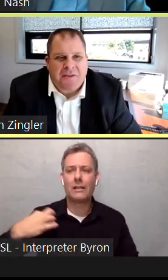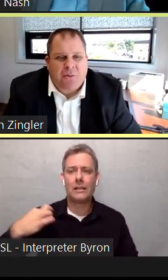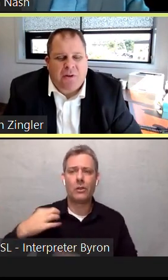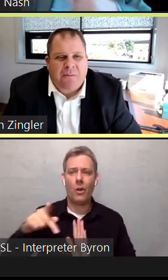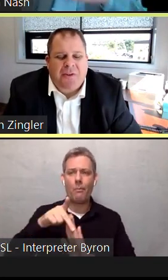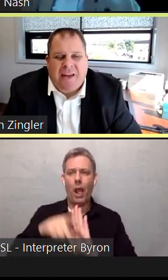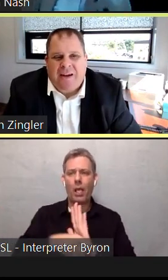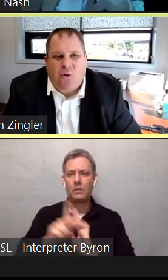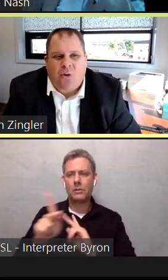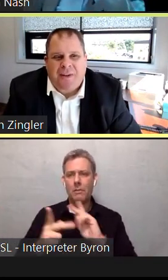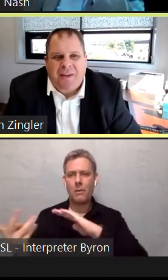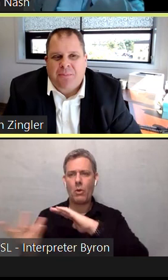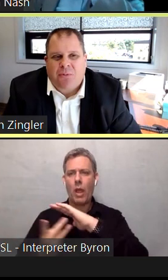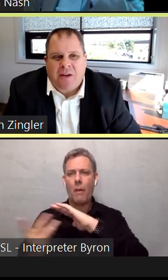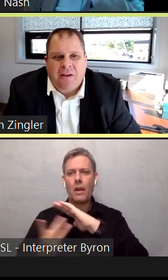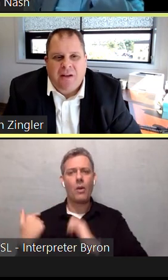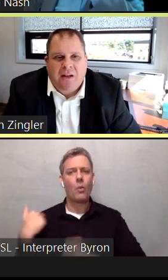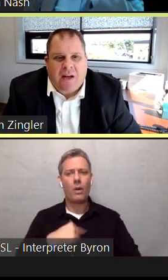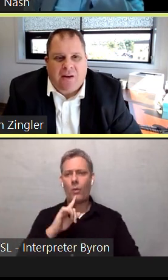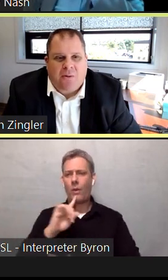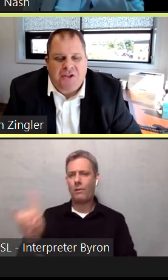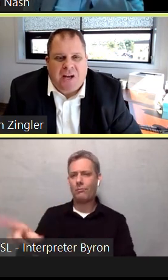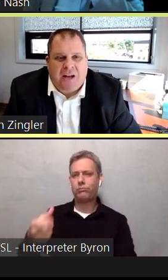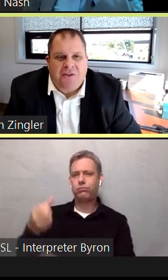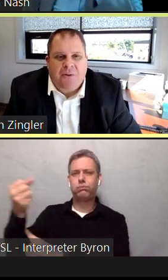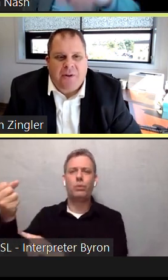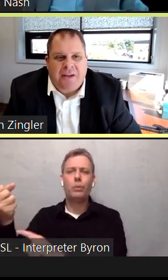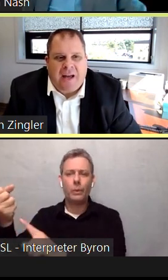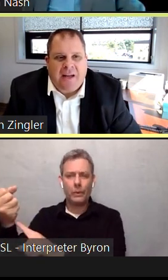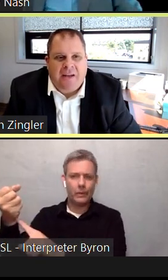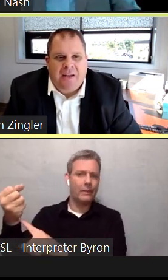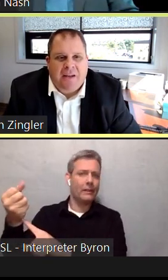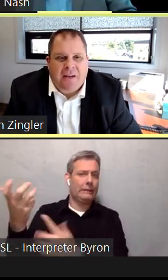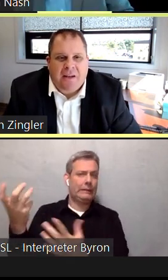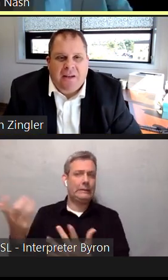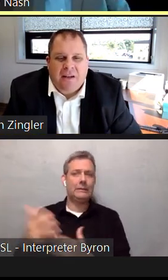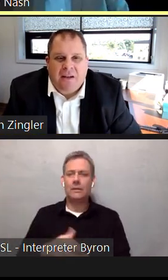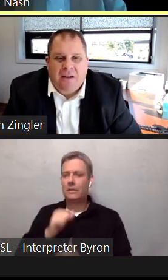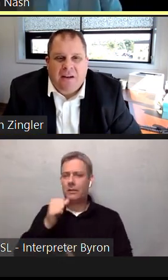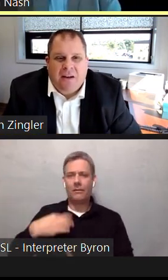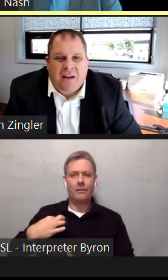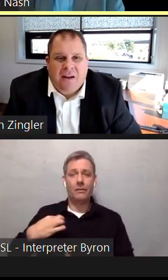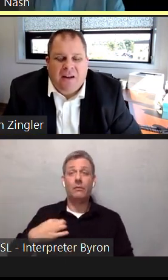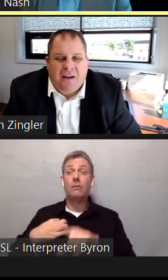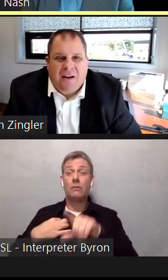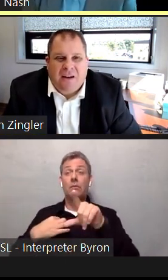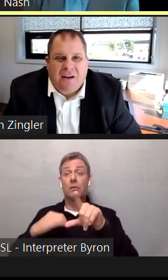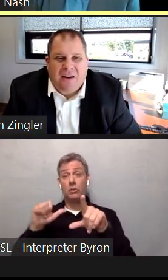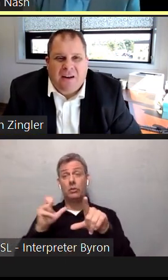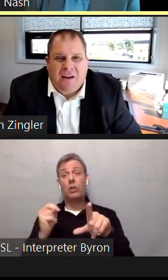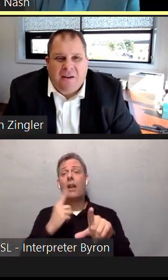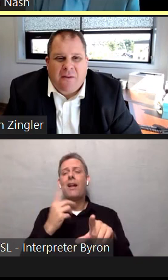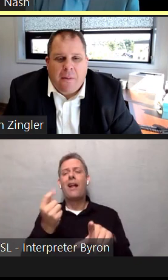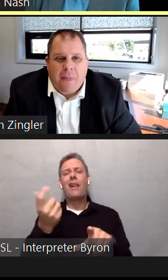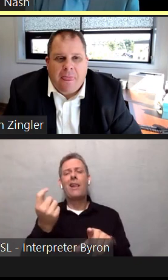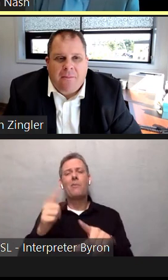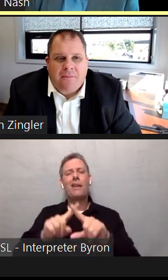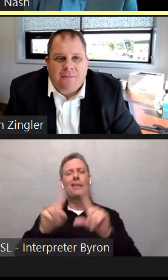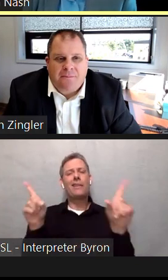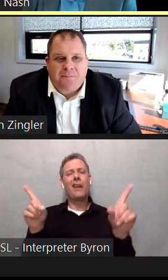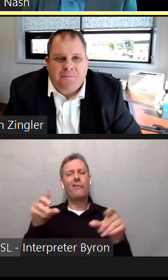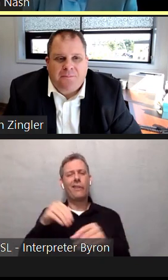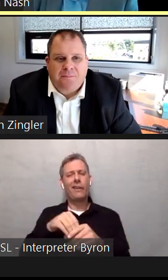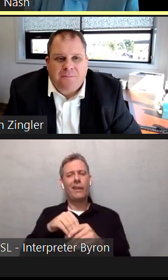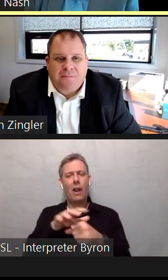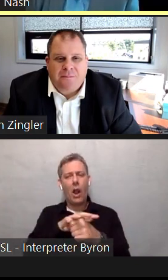We've just sort of put that on hold at this point. I don't know what, John, you're doing in that. And we have a little different role, and our local chapters